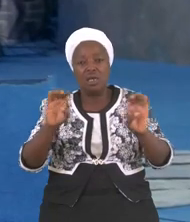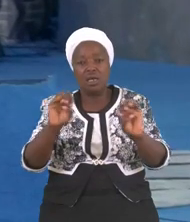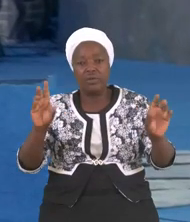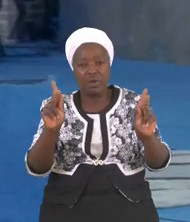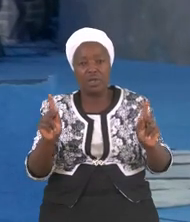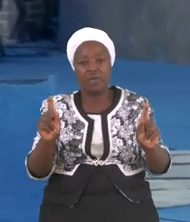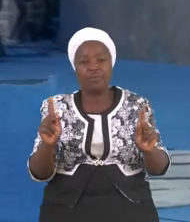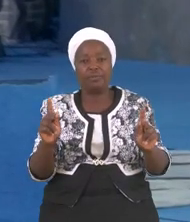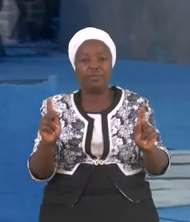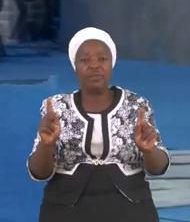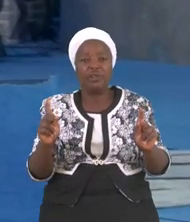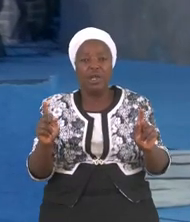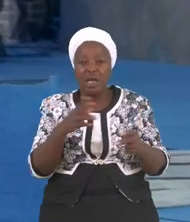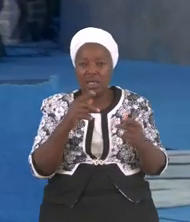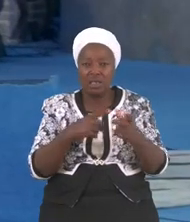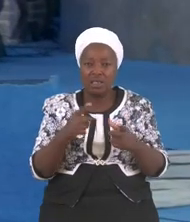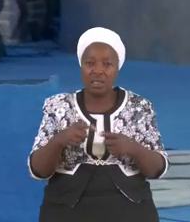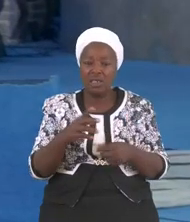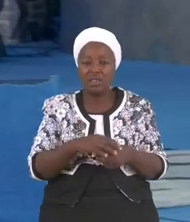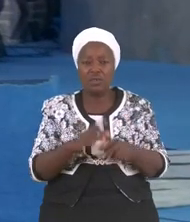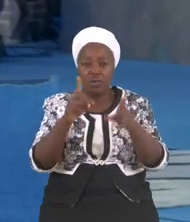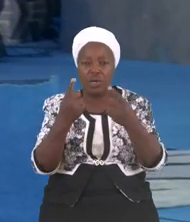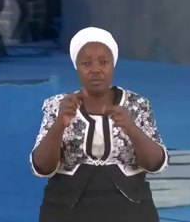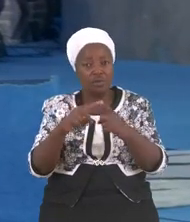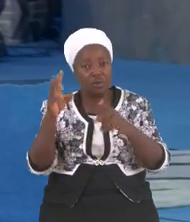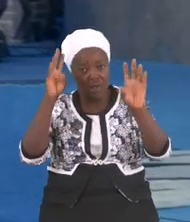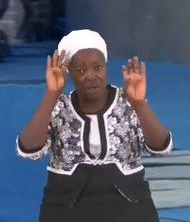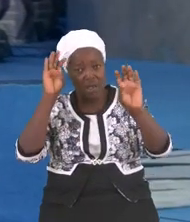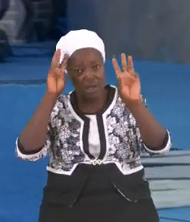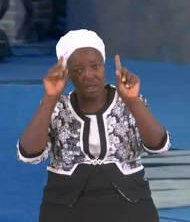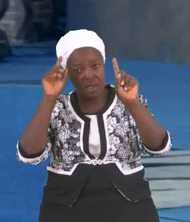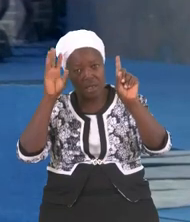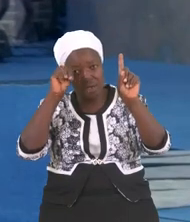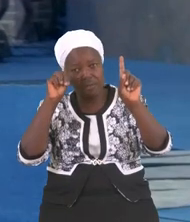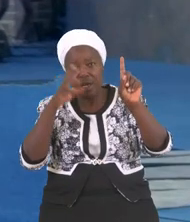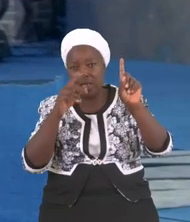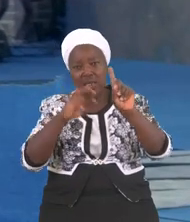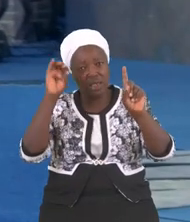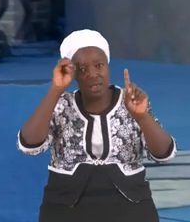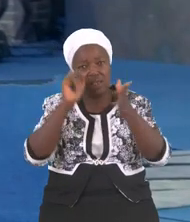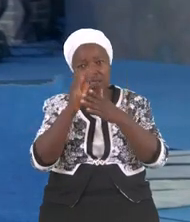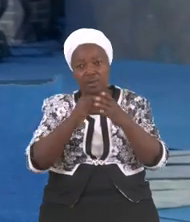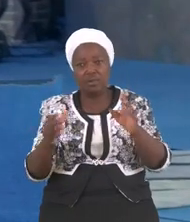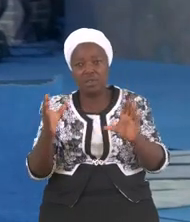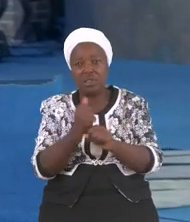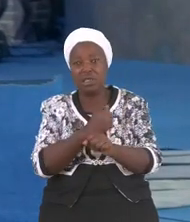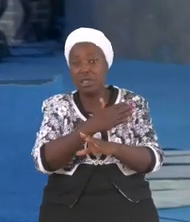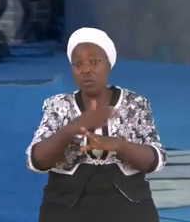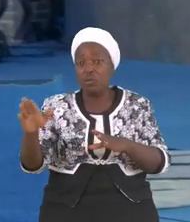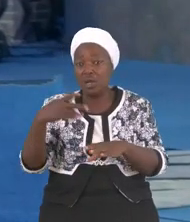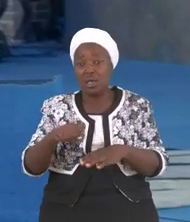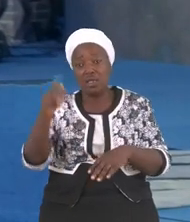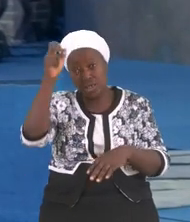nation, and she besought him that he would cast forth the devil out of